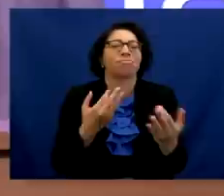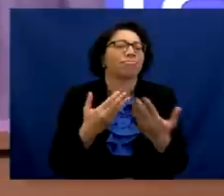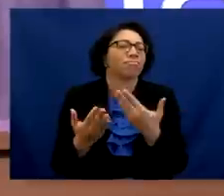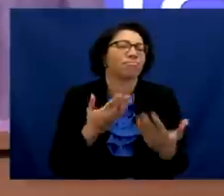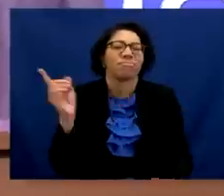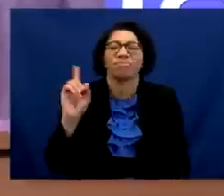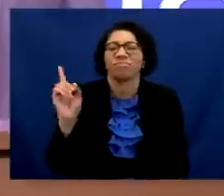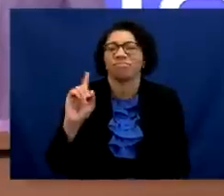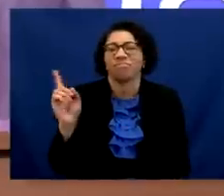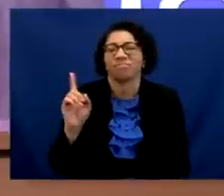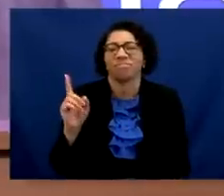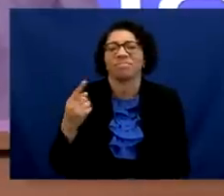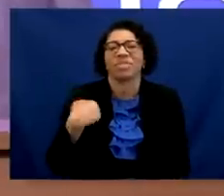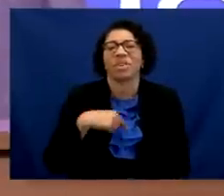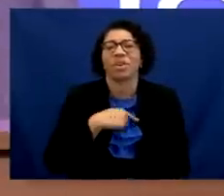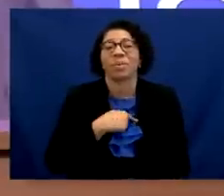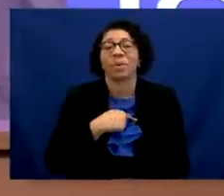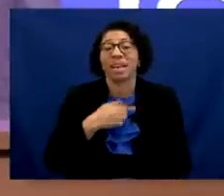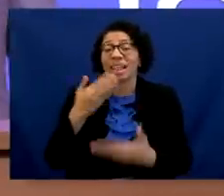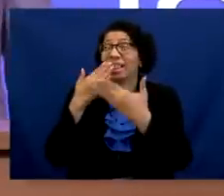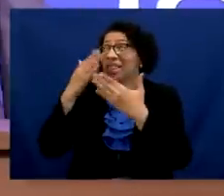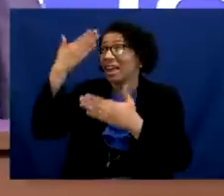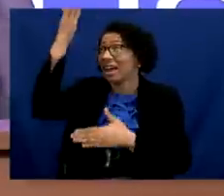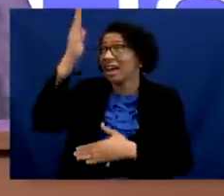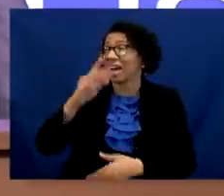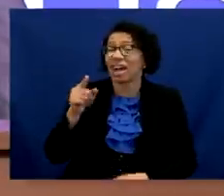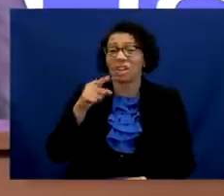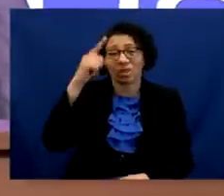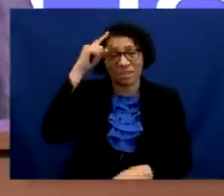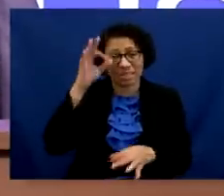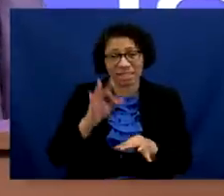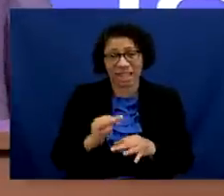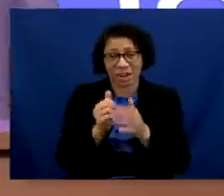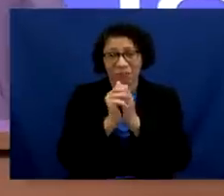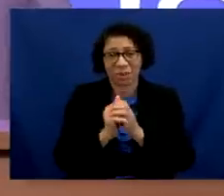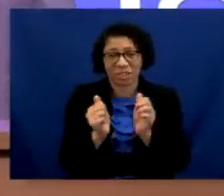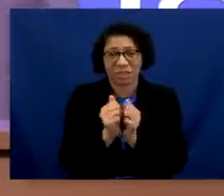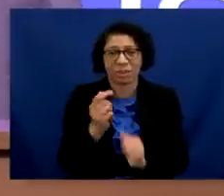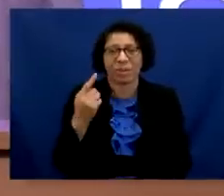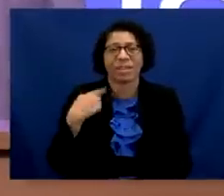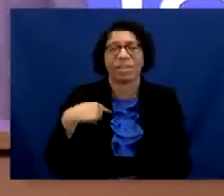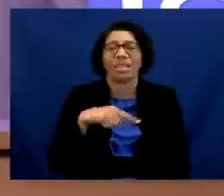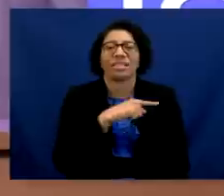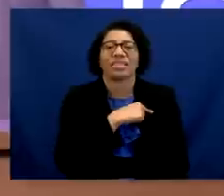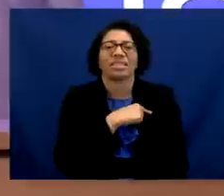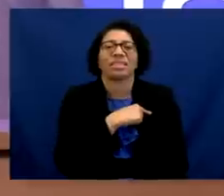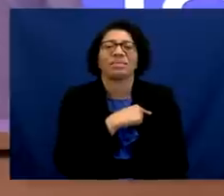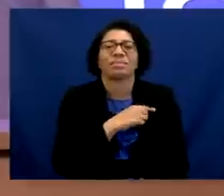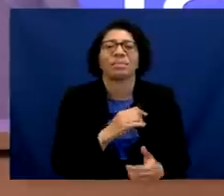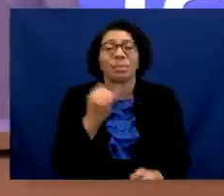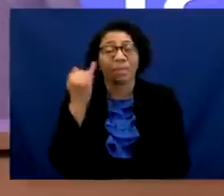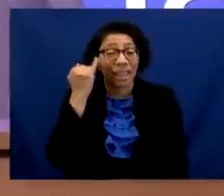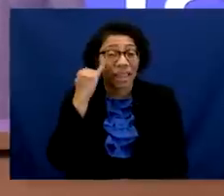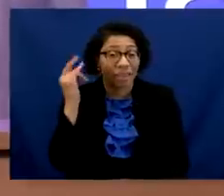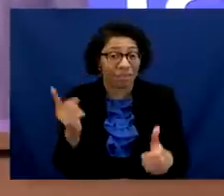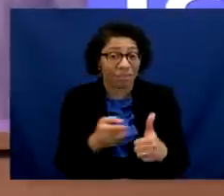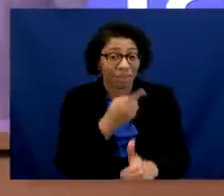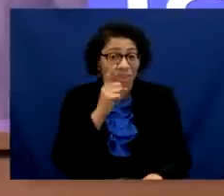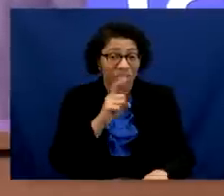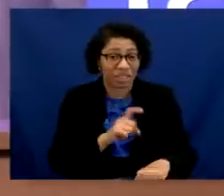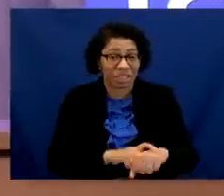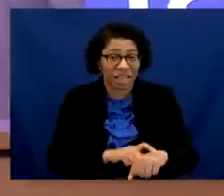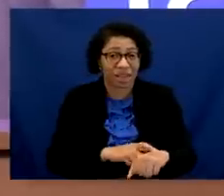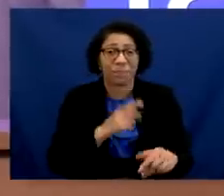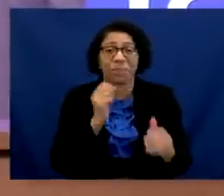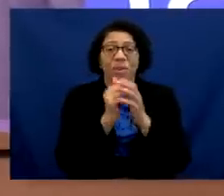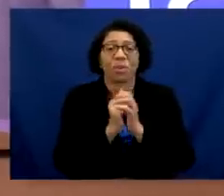opted to worship with us virtually. And if it's your very first time worshiping with us virtually, we'd love to know that. So let us know in any either the chats in